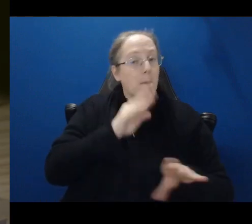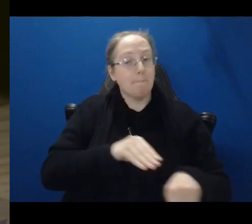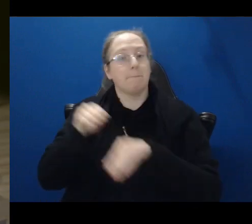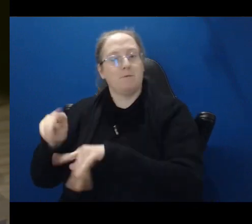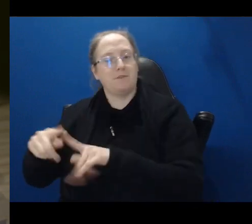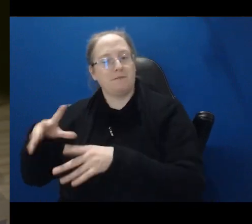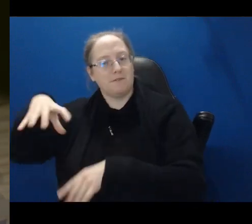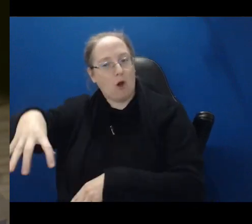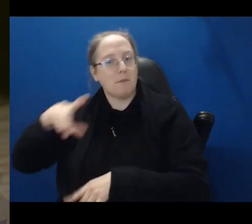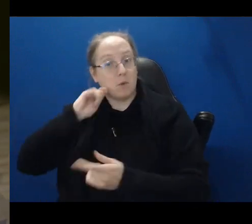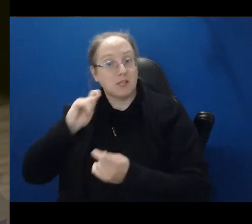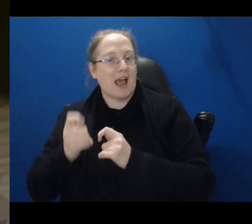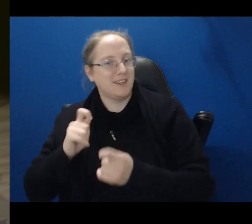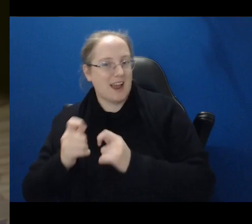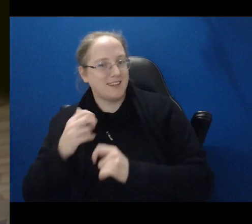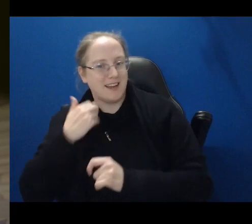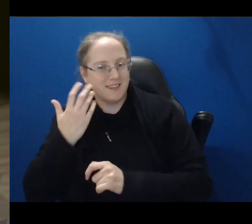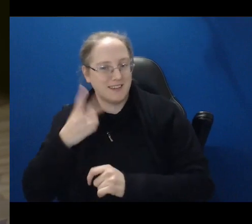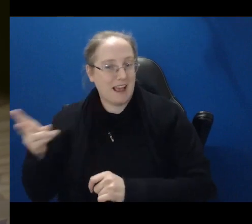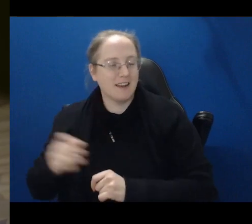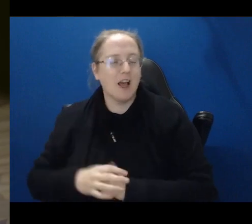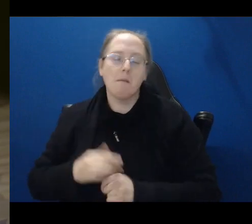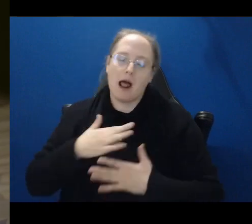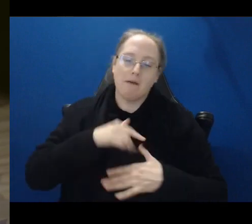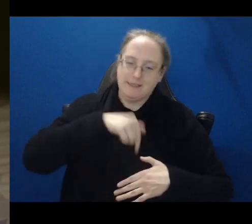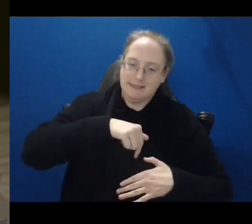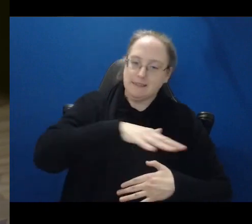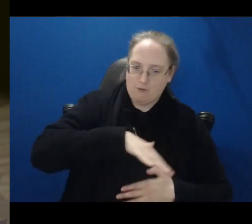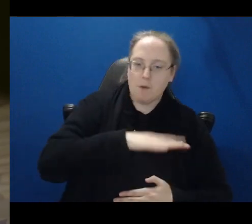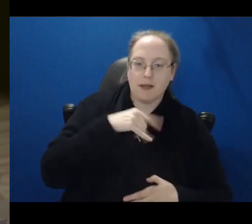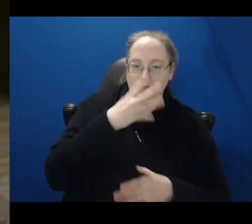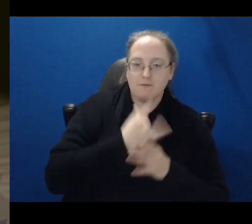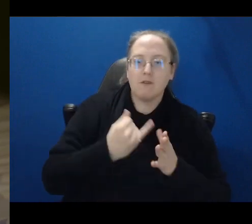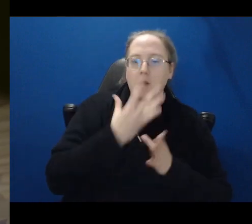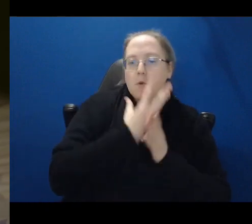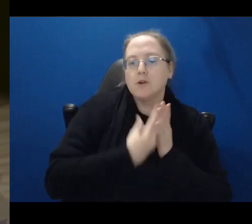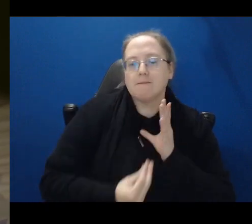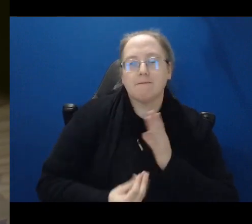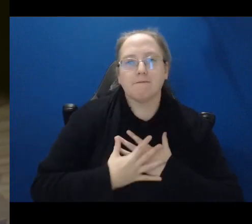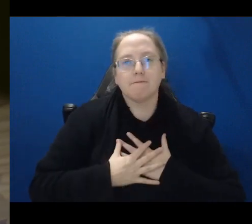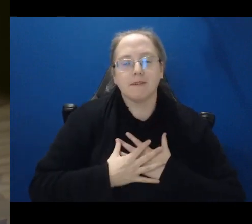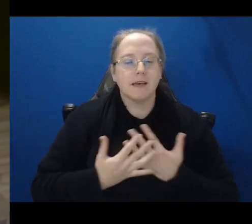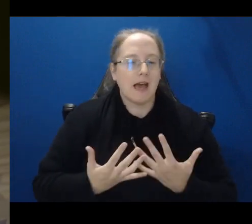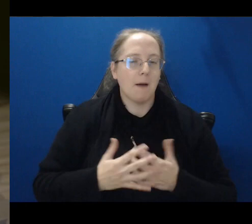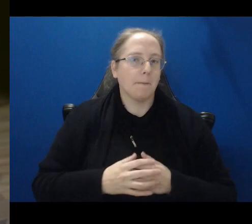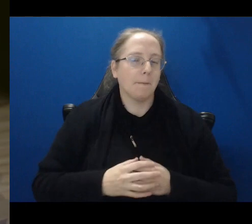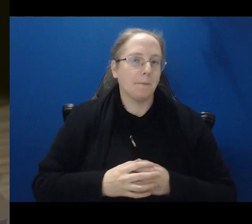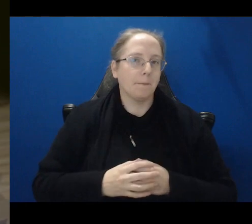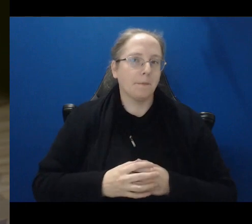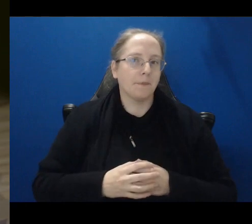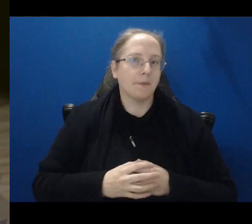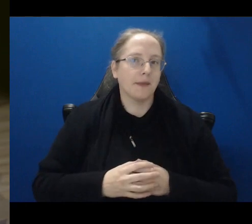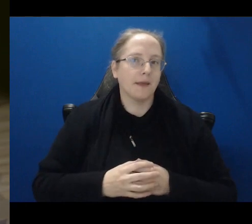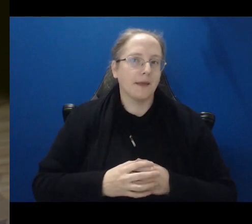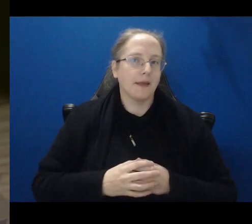venues, but I loved that it was so immersive, and that it kind of it not only kind of implicated you